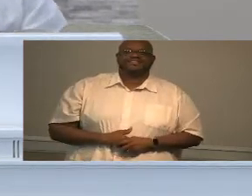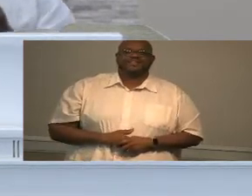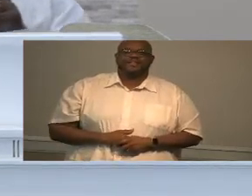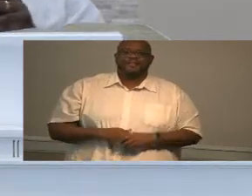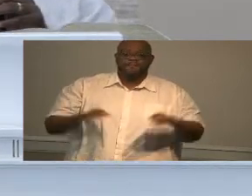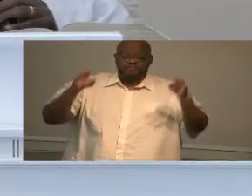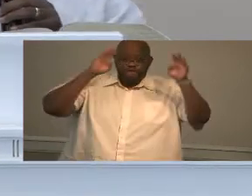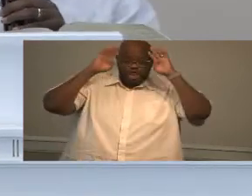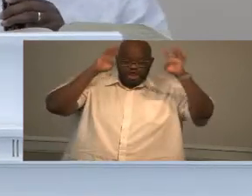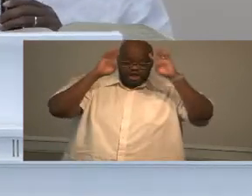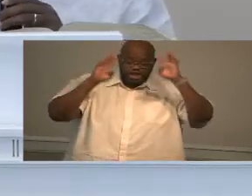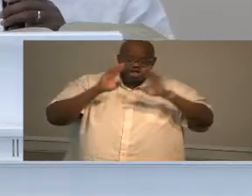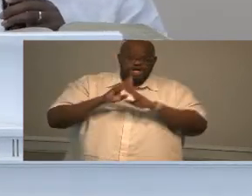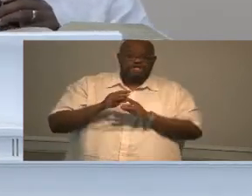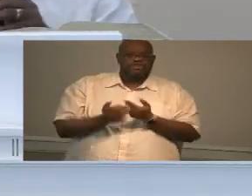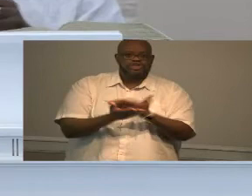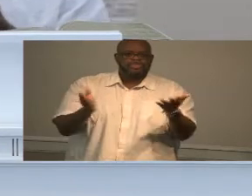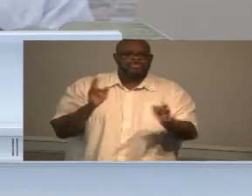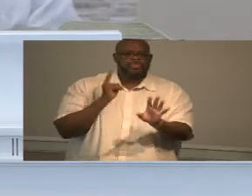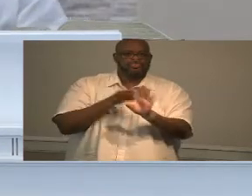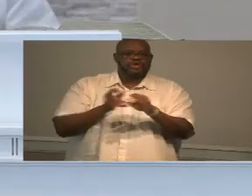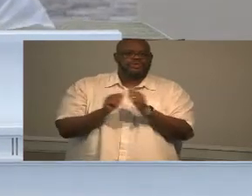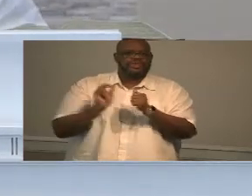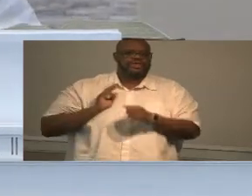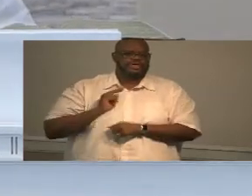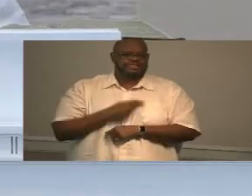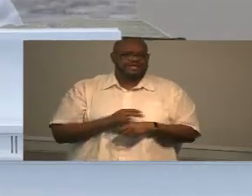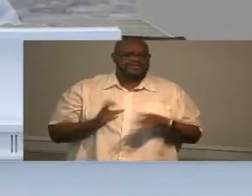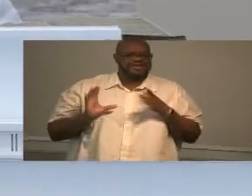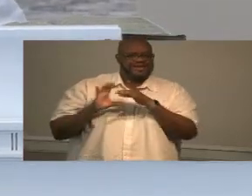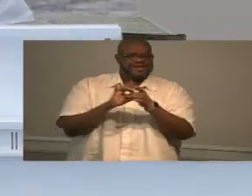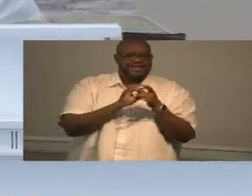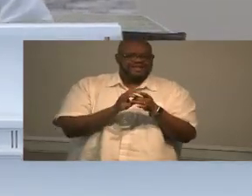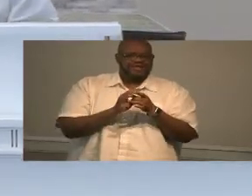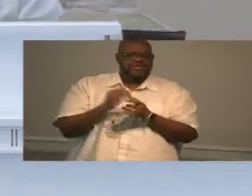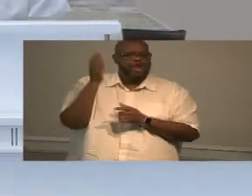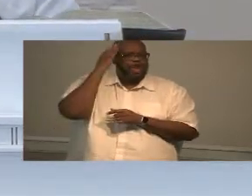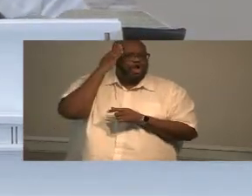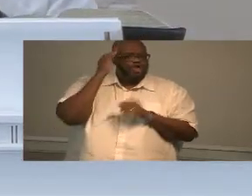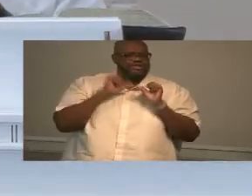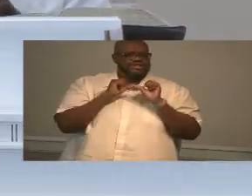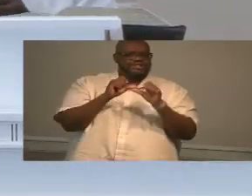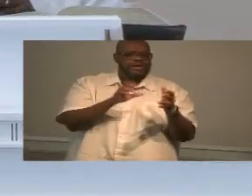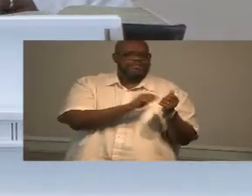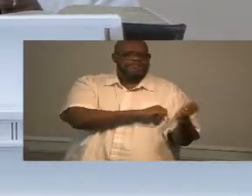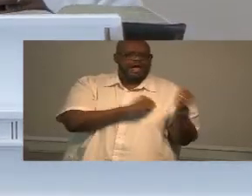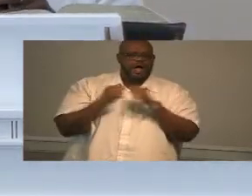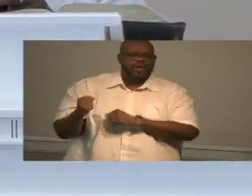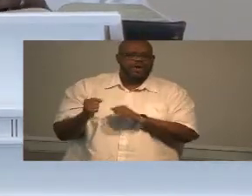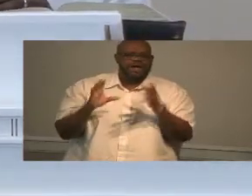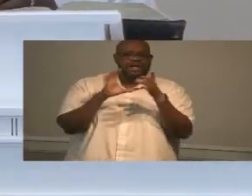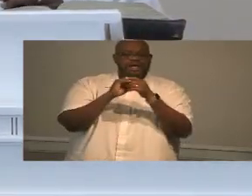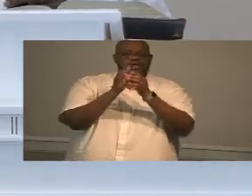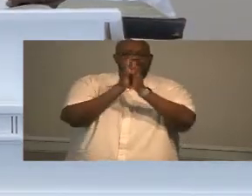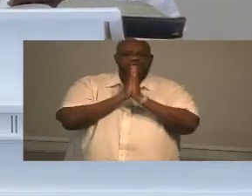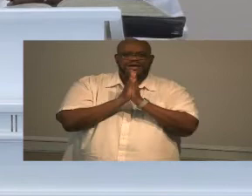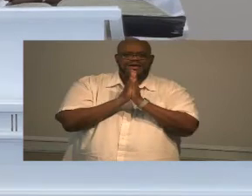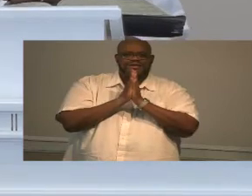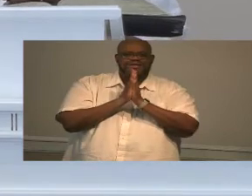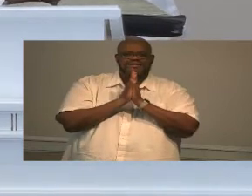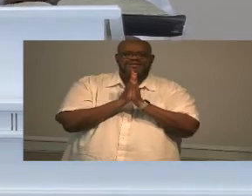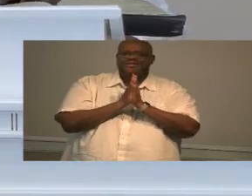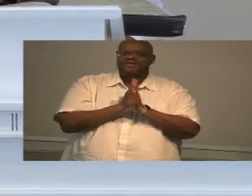Listen, as you're joining and as we're connecting today, we know there's still power in prayer. Don't let anybody fool